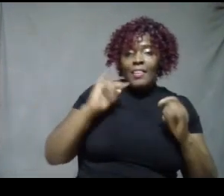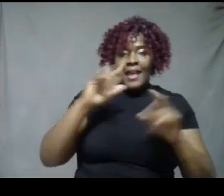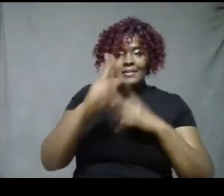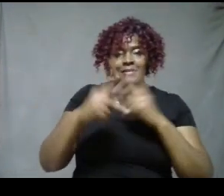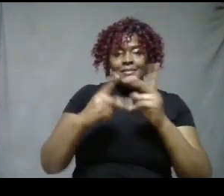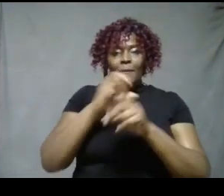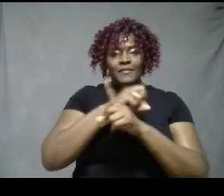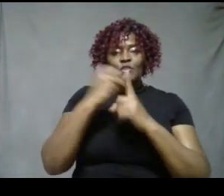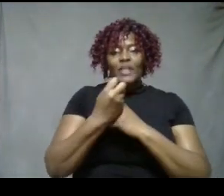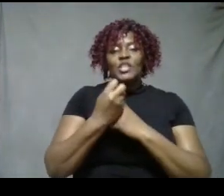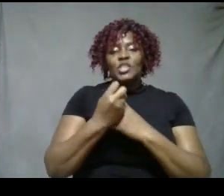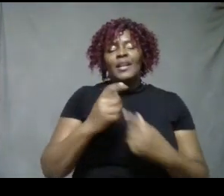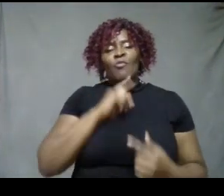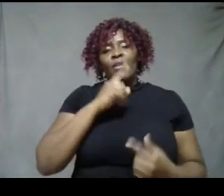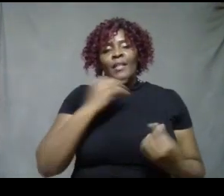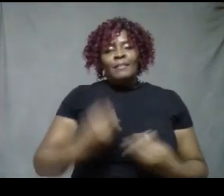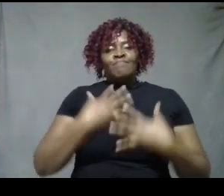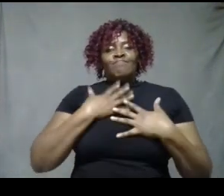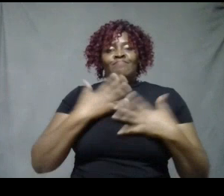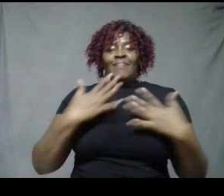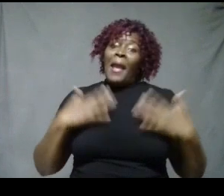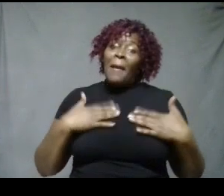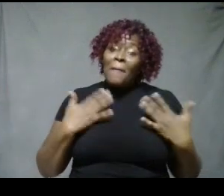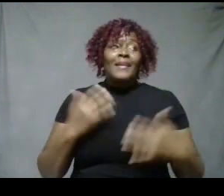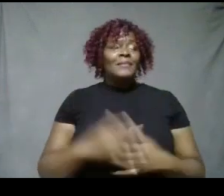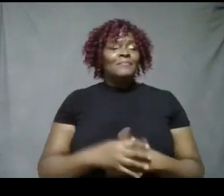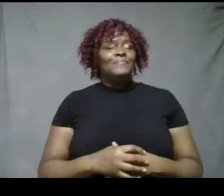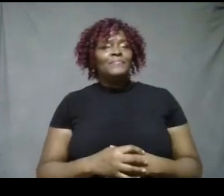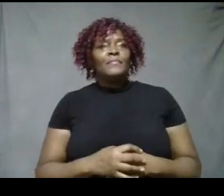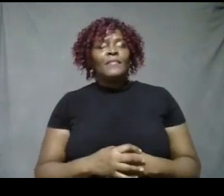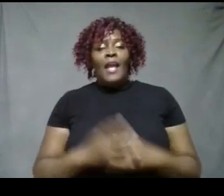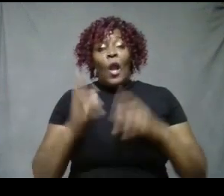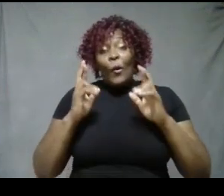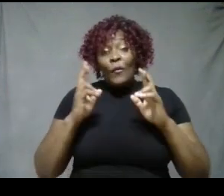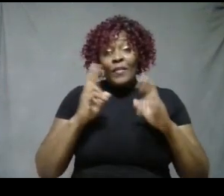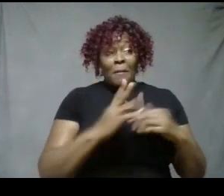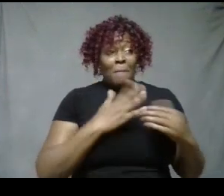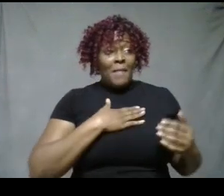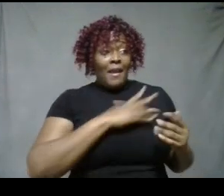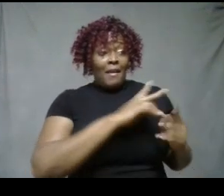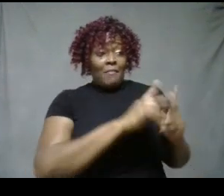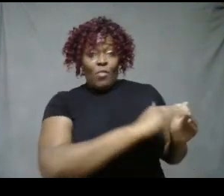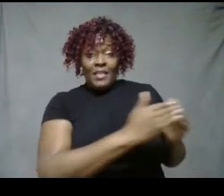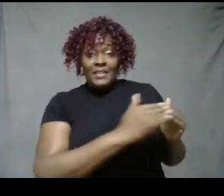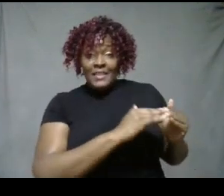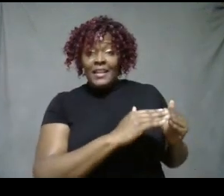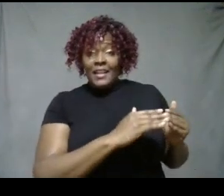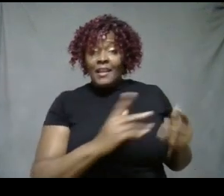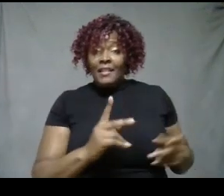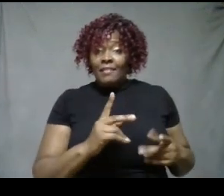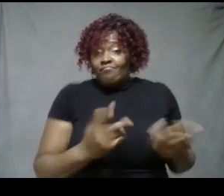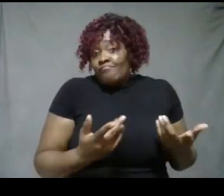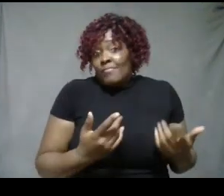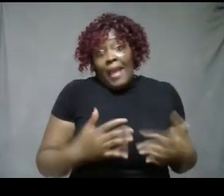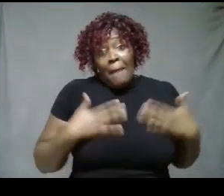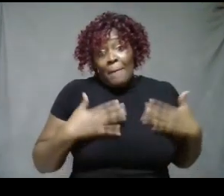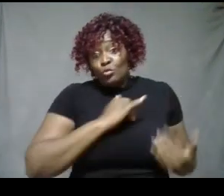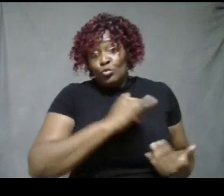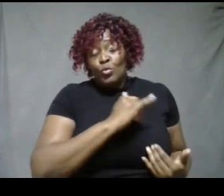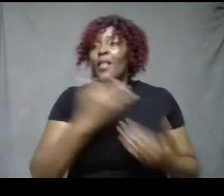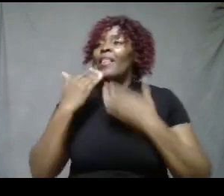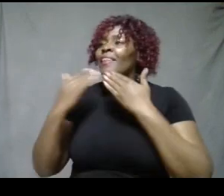It's something that makes me happy. It's something that I hope makes my constituents happy and the residents of the city. Thank you, Harvey, as well for